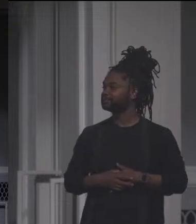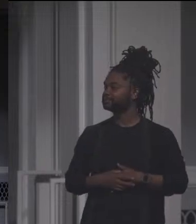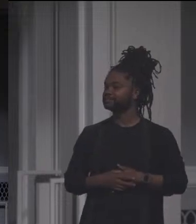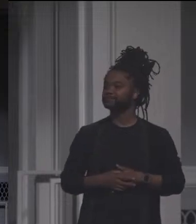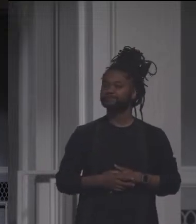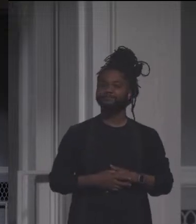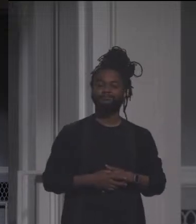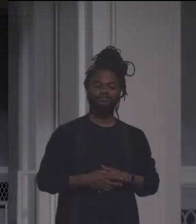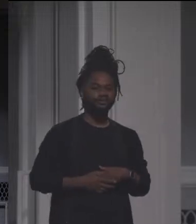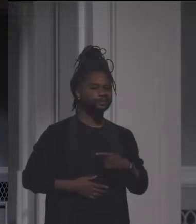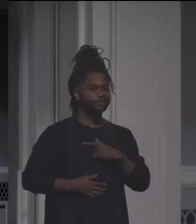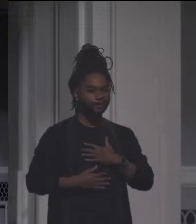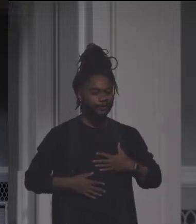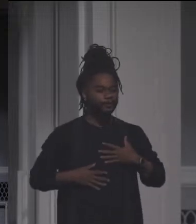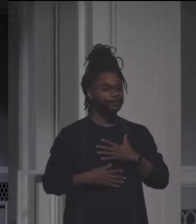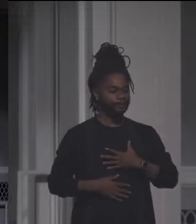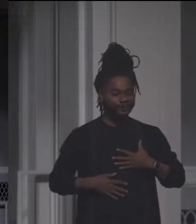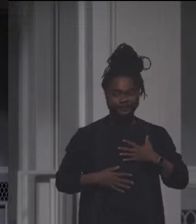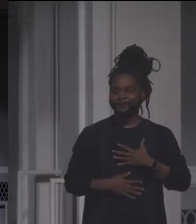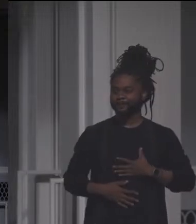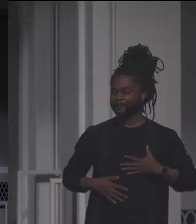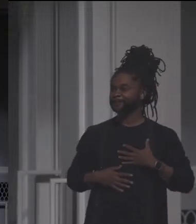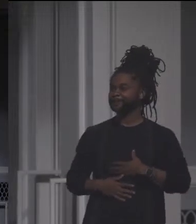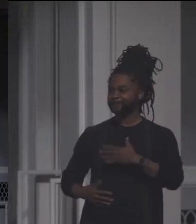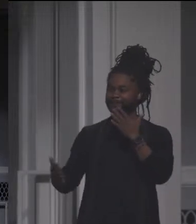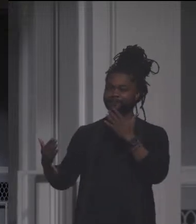really enjoyed it. Thank you.